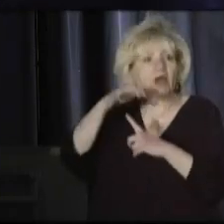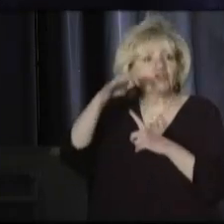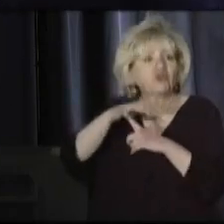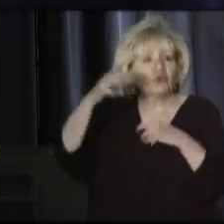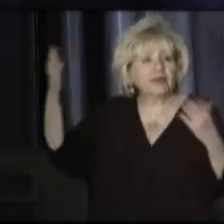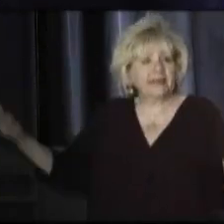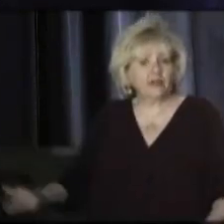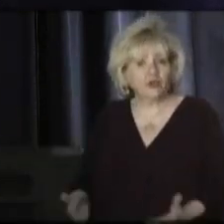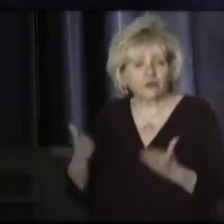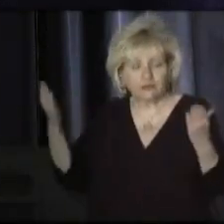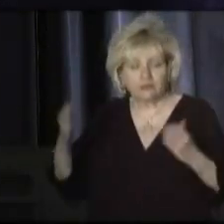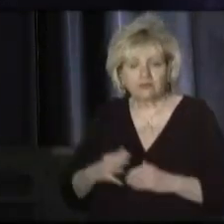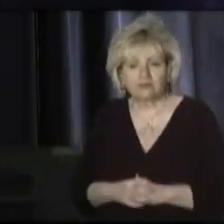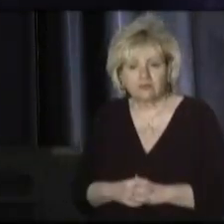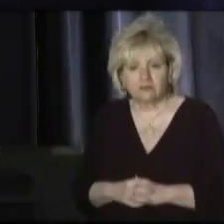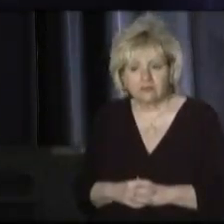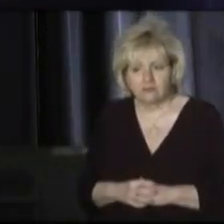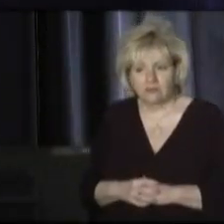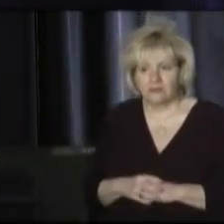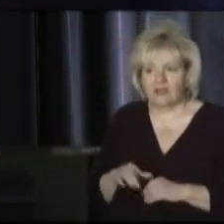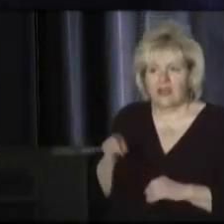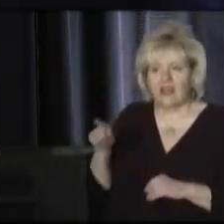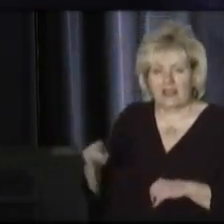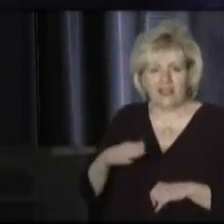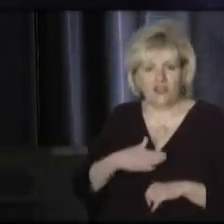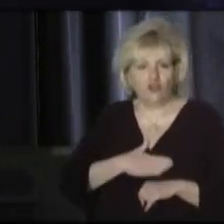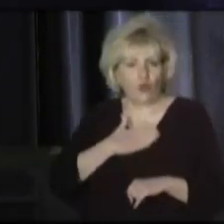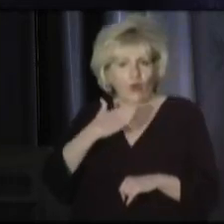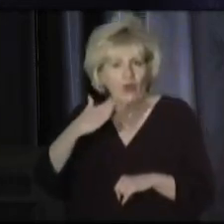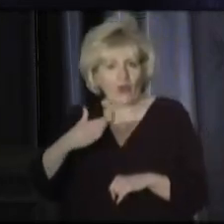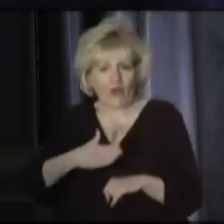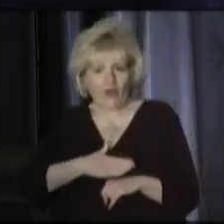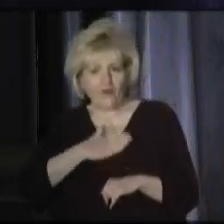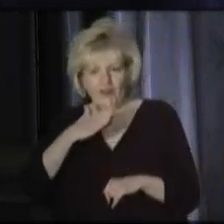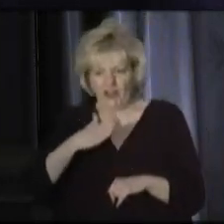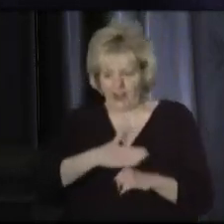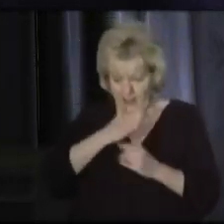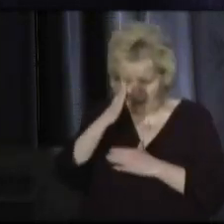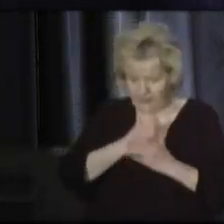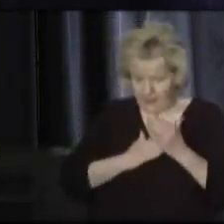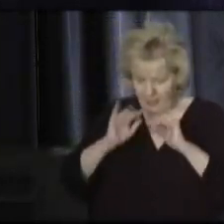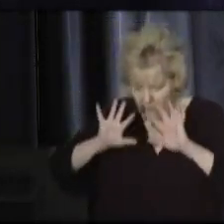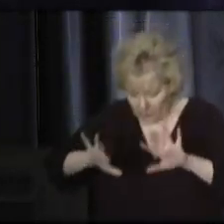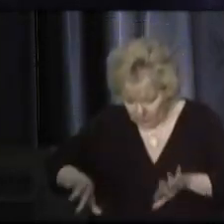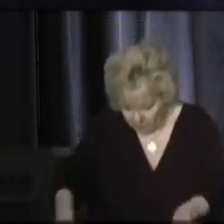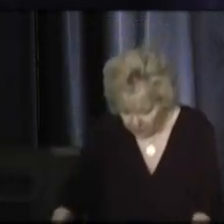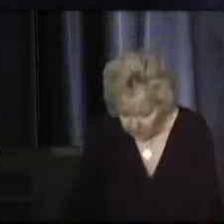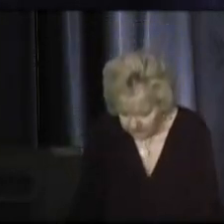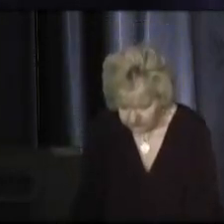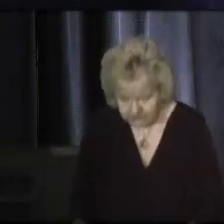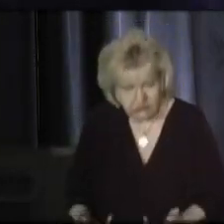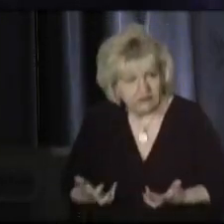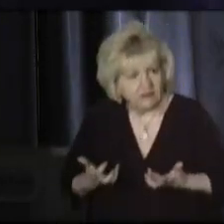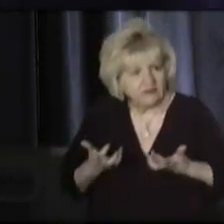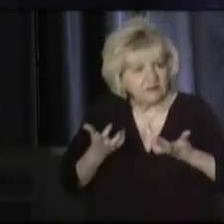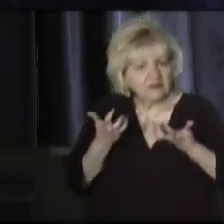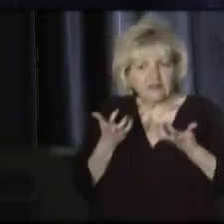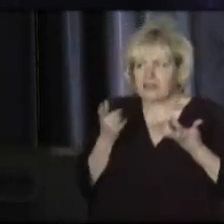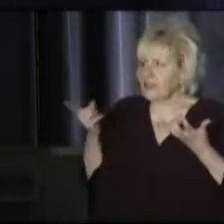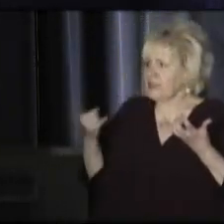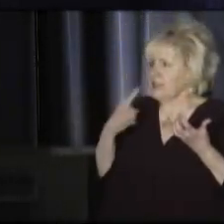photo, and though no landscape was visible, there existed a distinct gold that suggested autumn. Like